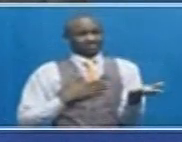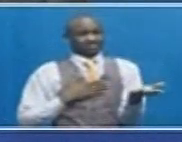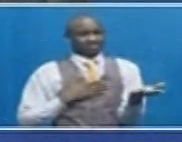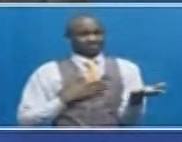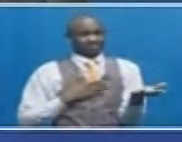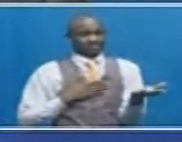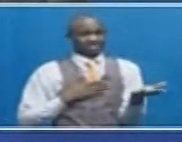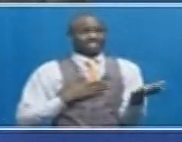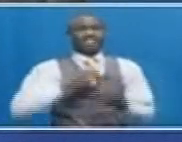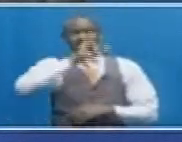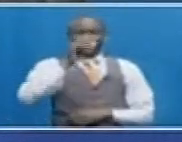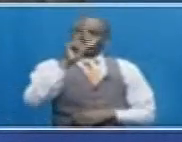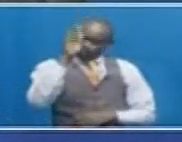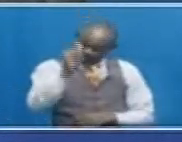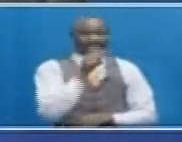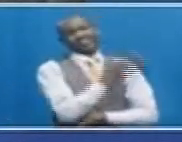in Juba.